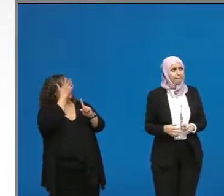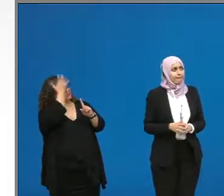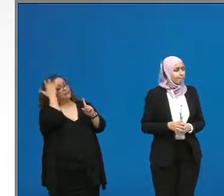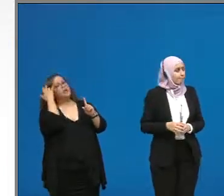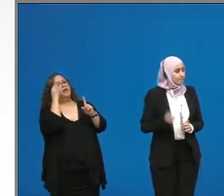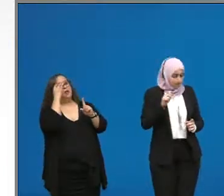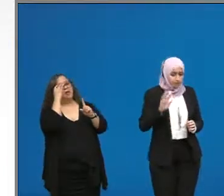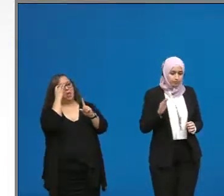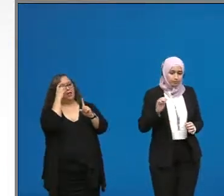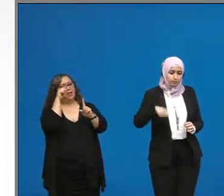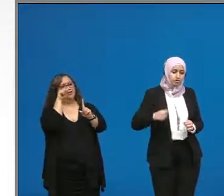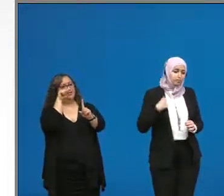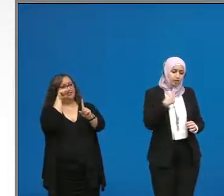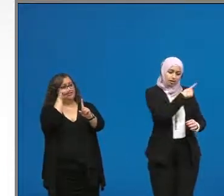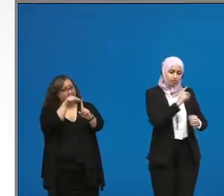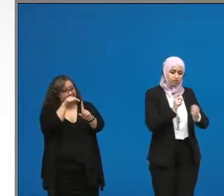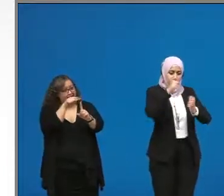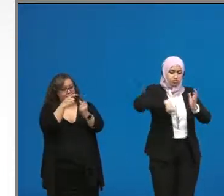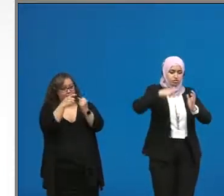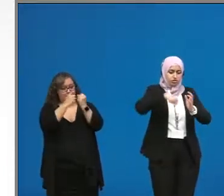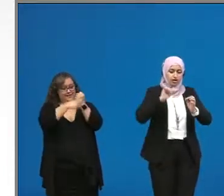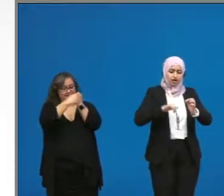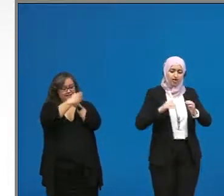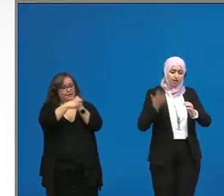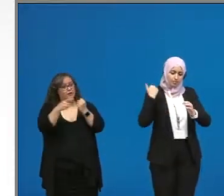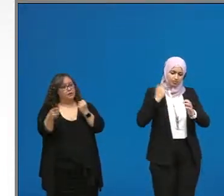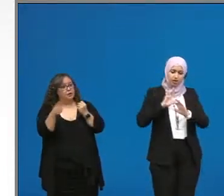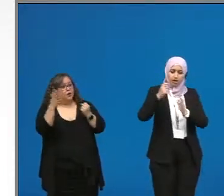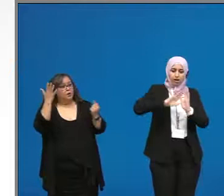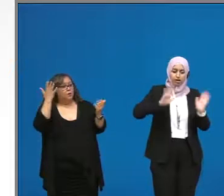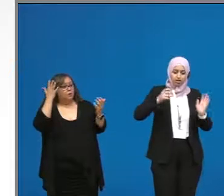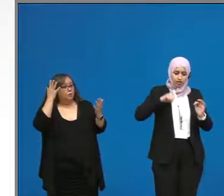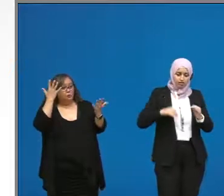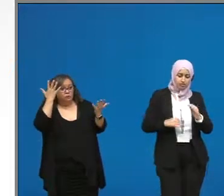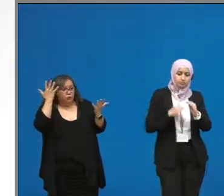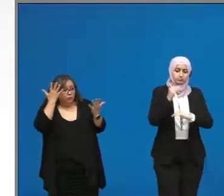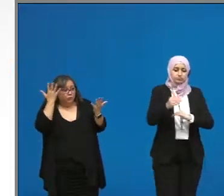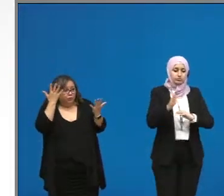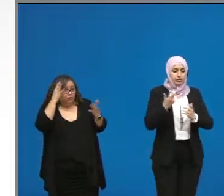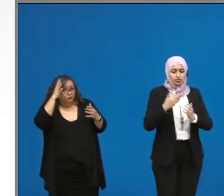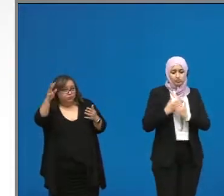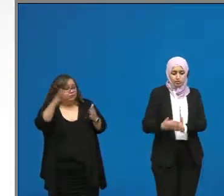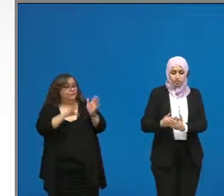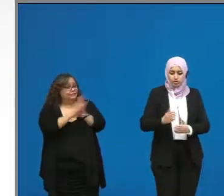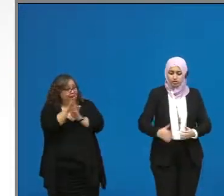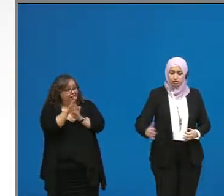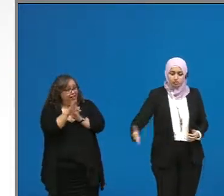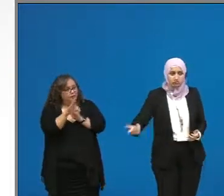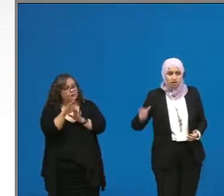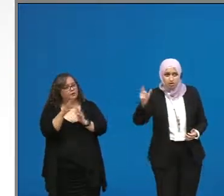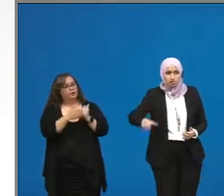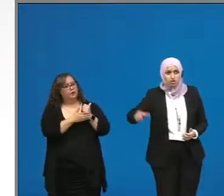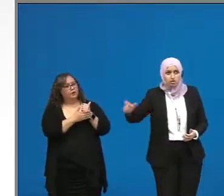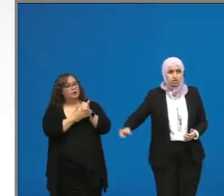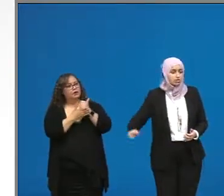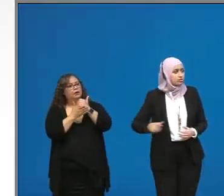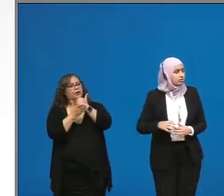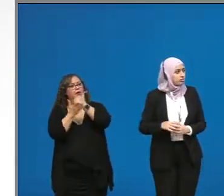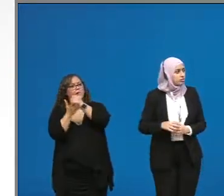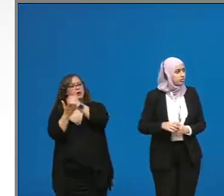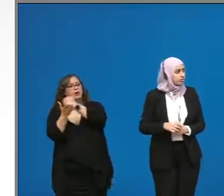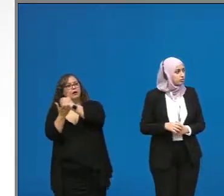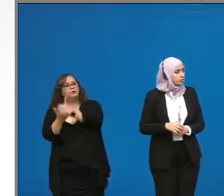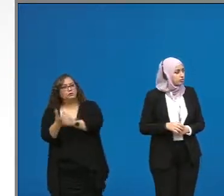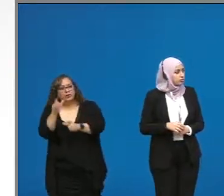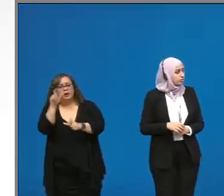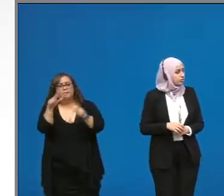actually developed to help those with arthritis. So an individual specified